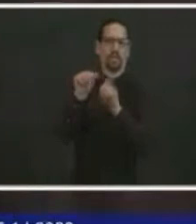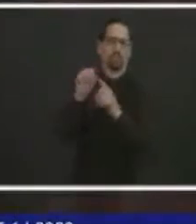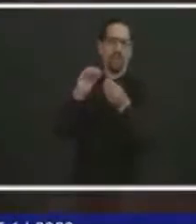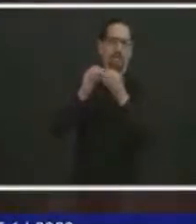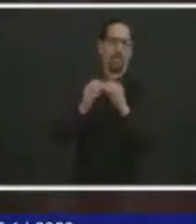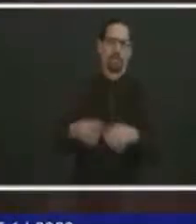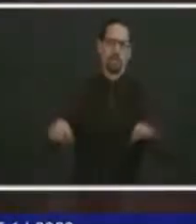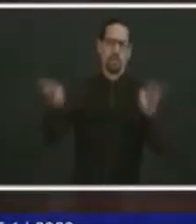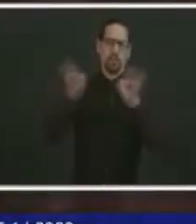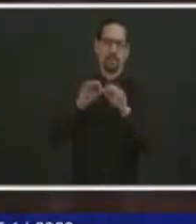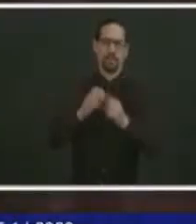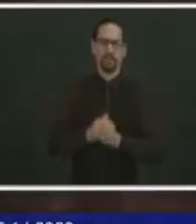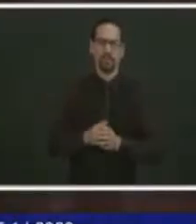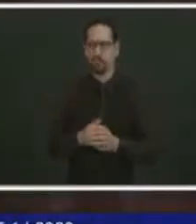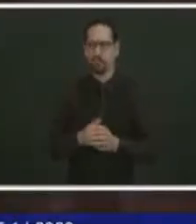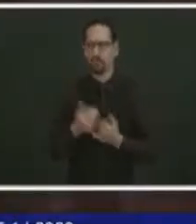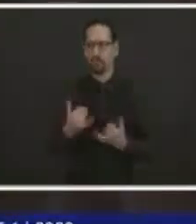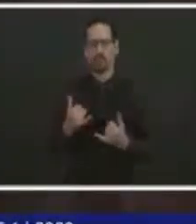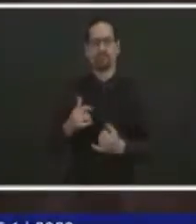pass it back to the governor.